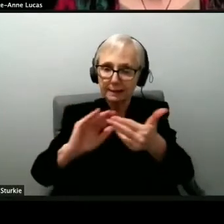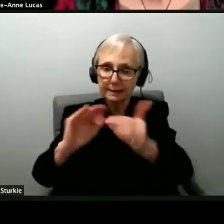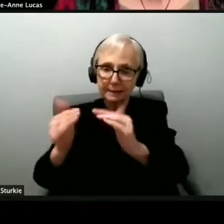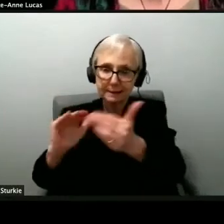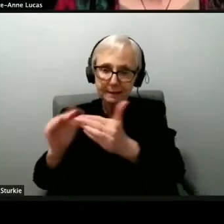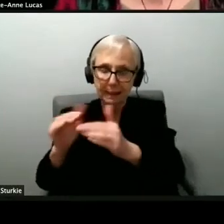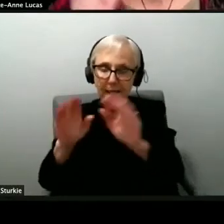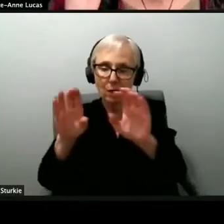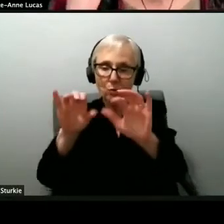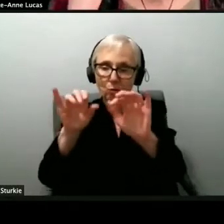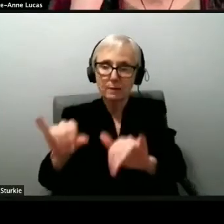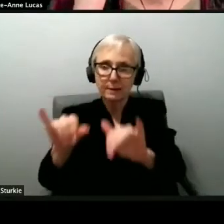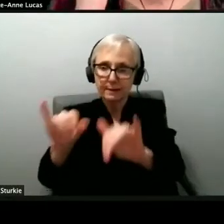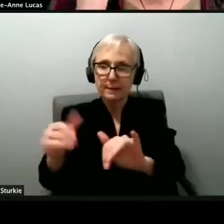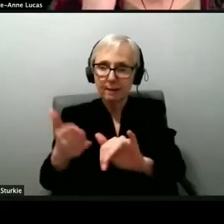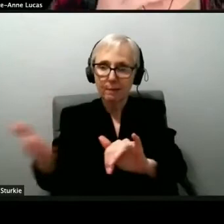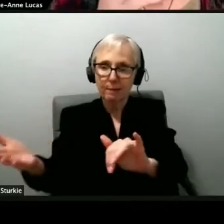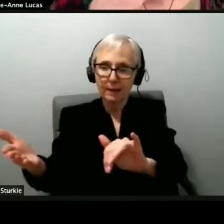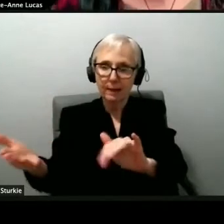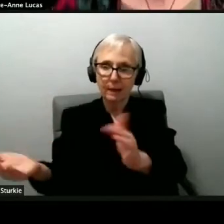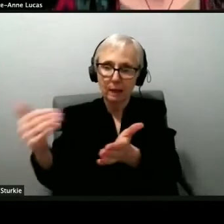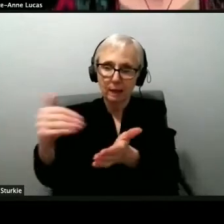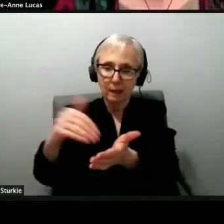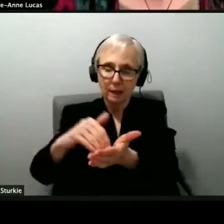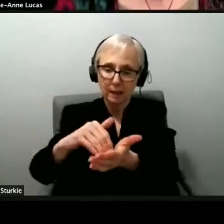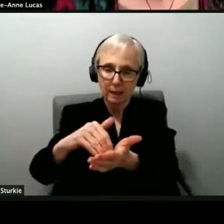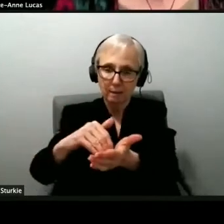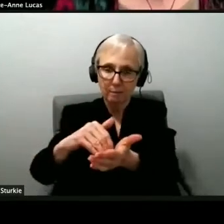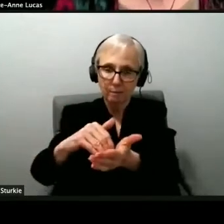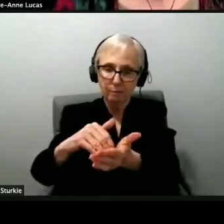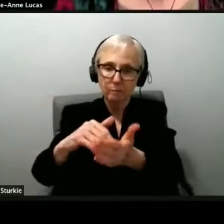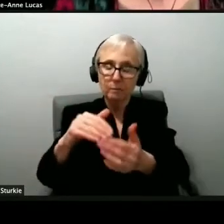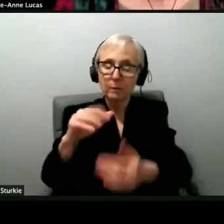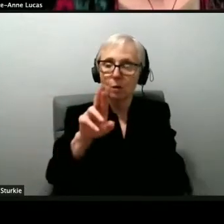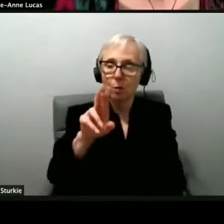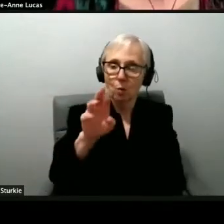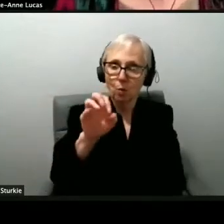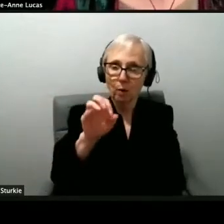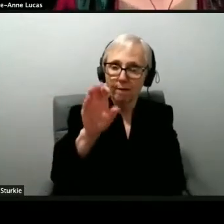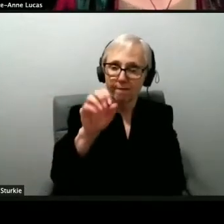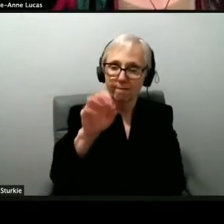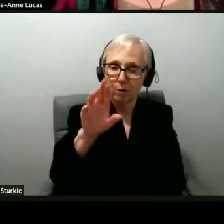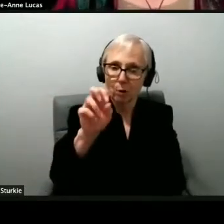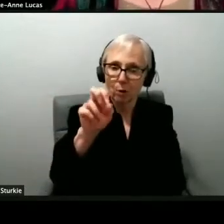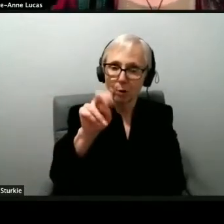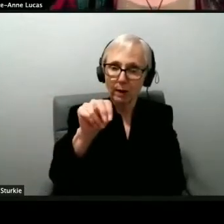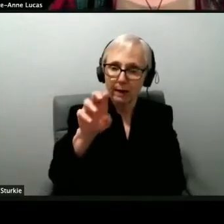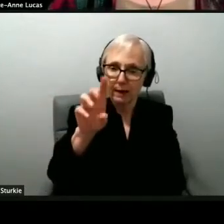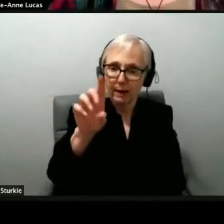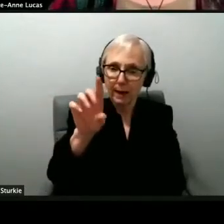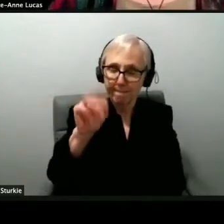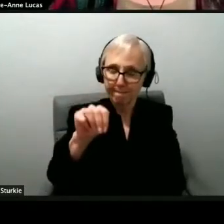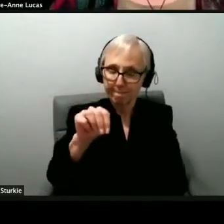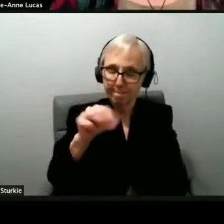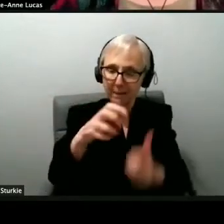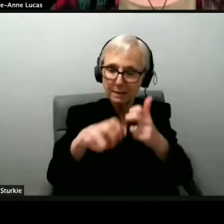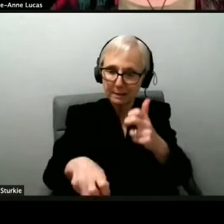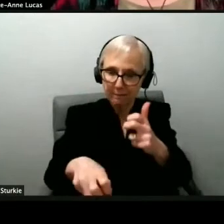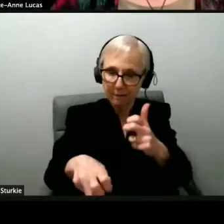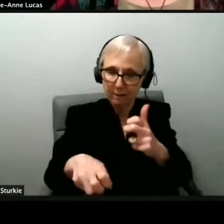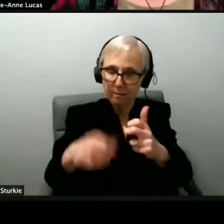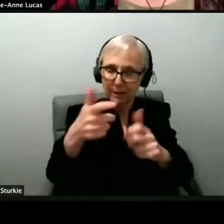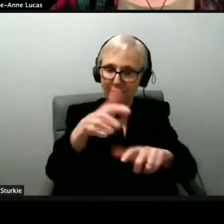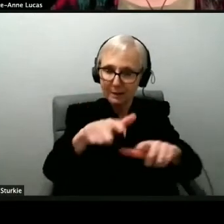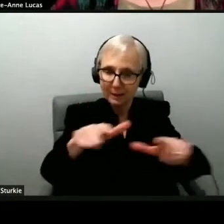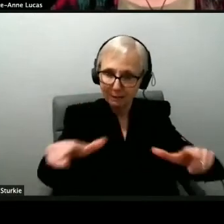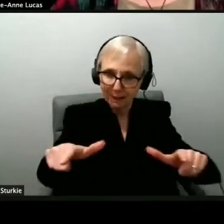and do the same thing to other people. Related to the referendum, you know, this is a difficult one because I feel that the